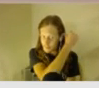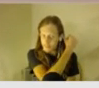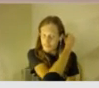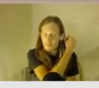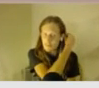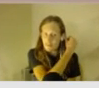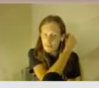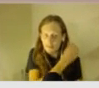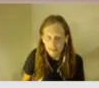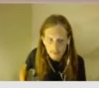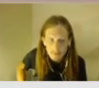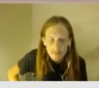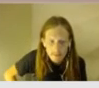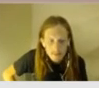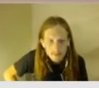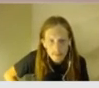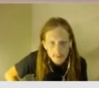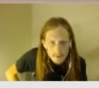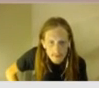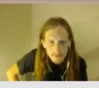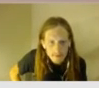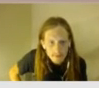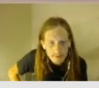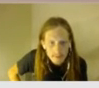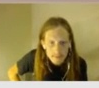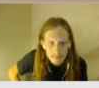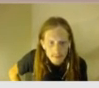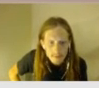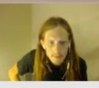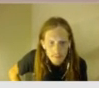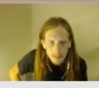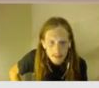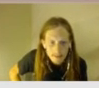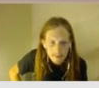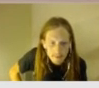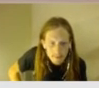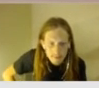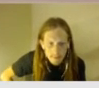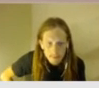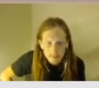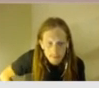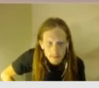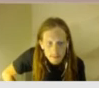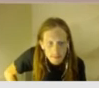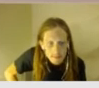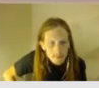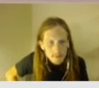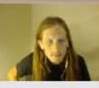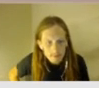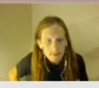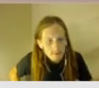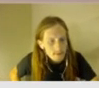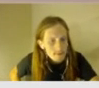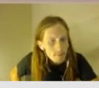in the UK named Kevin Mullins, also a Fuji guy who has kind of really made a name for himself from that